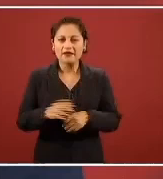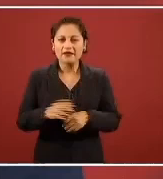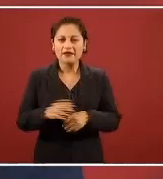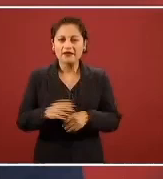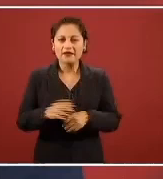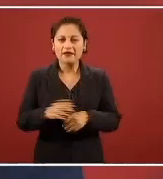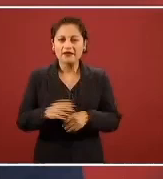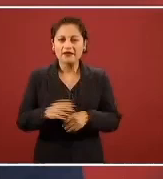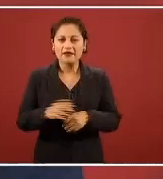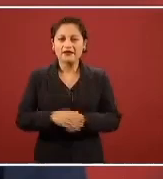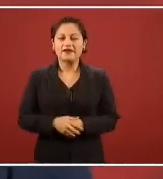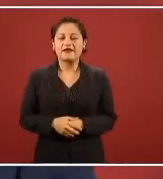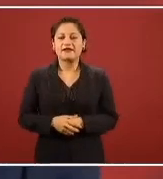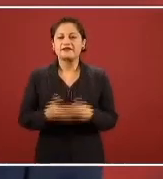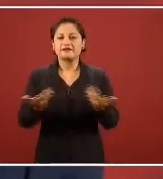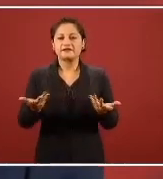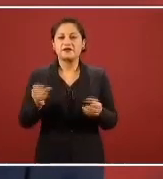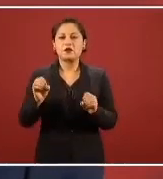poor politician.